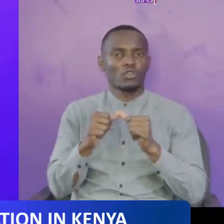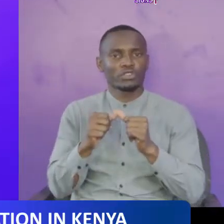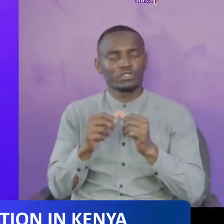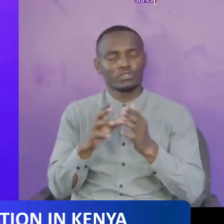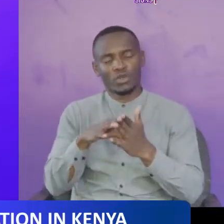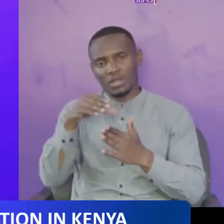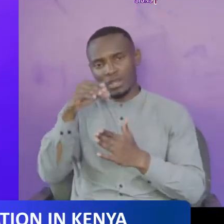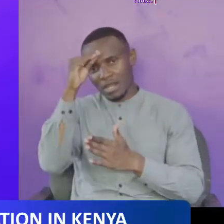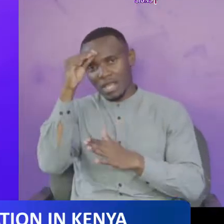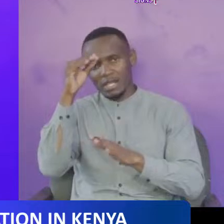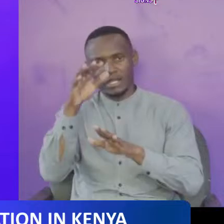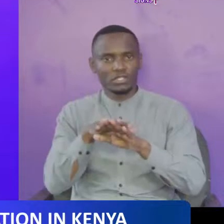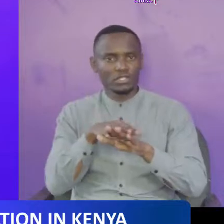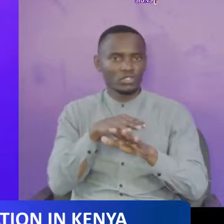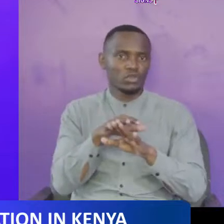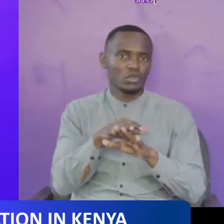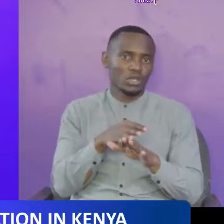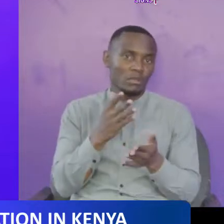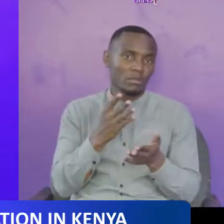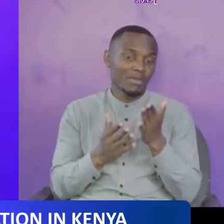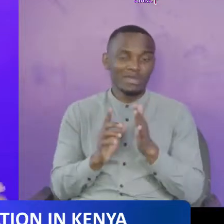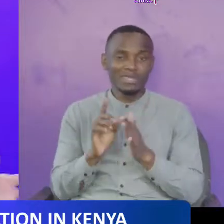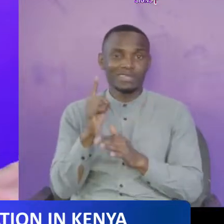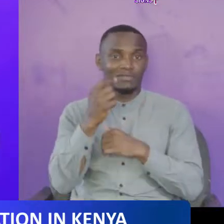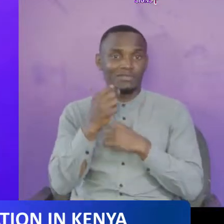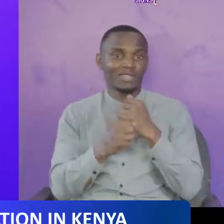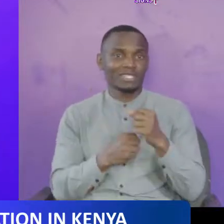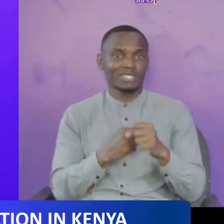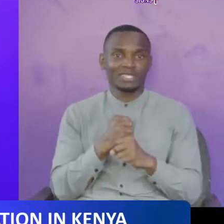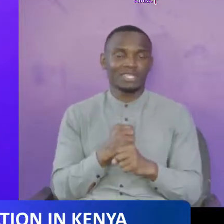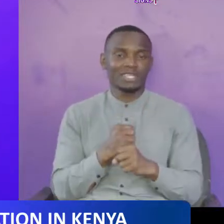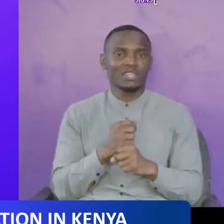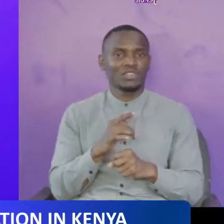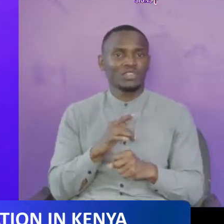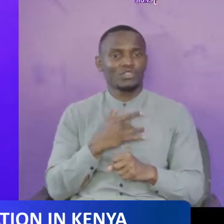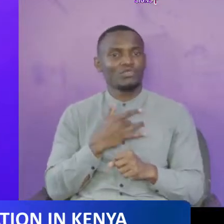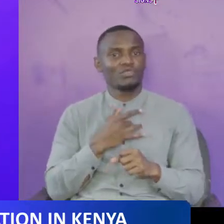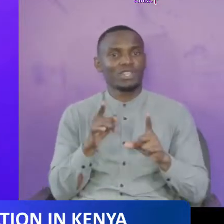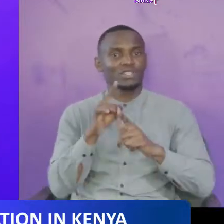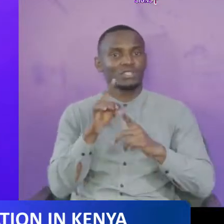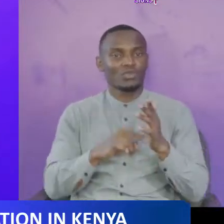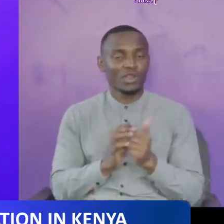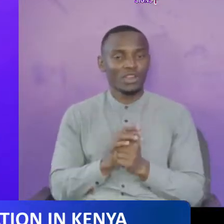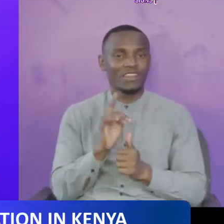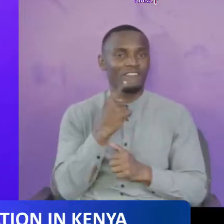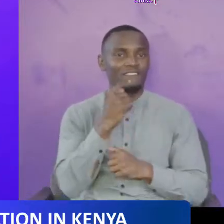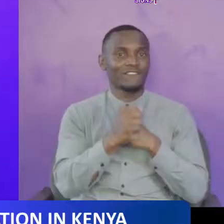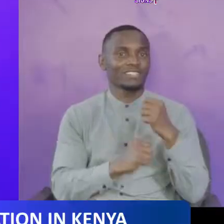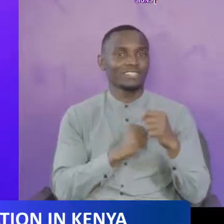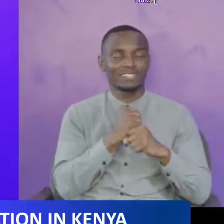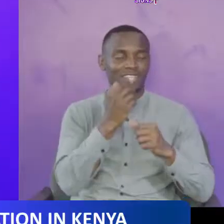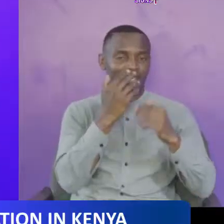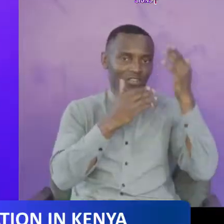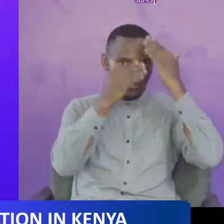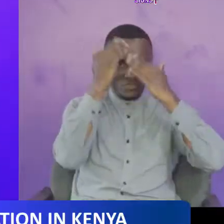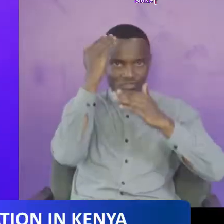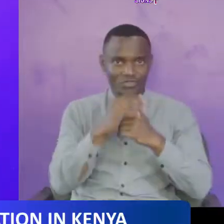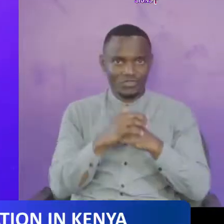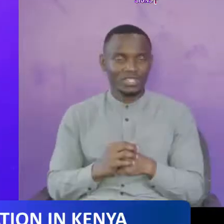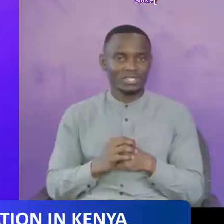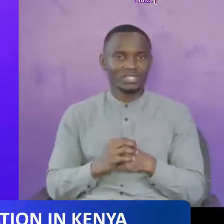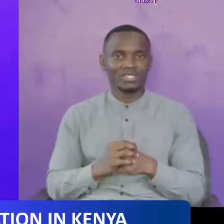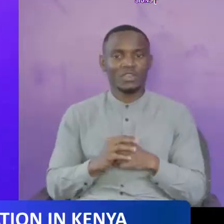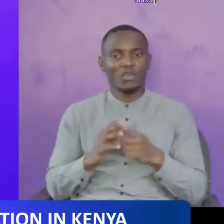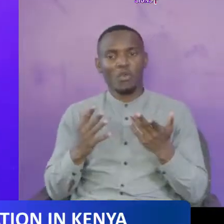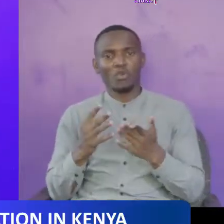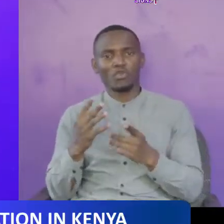might not even, it's the first year out of campus. By the way, you feel like a mono again. It's like when you come from standard 8 and you're all so big and all that,